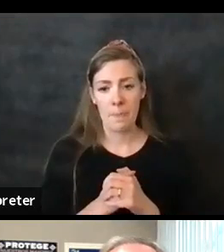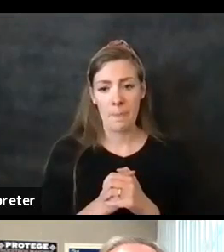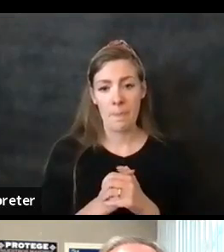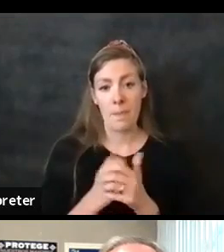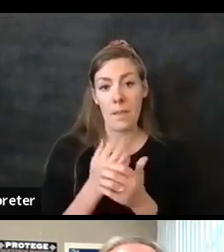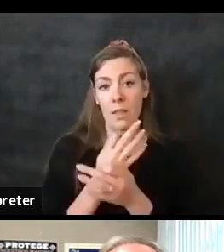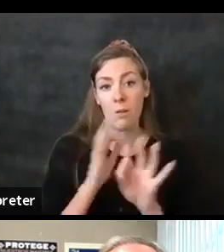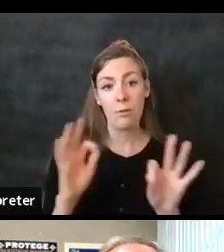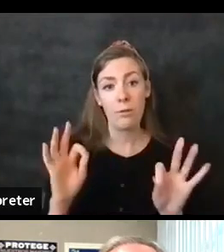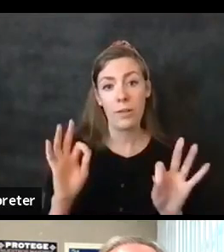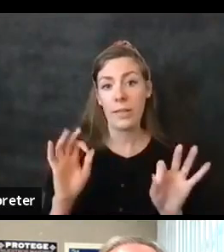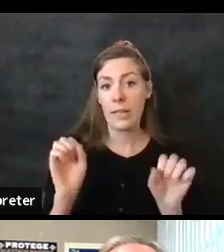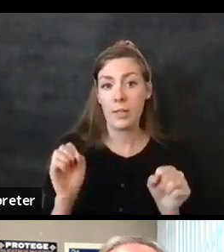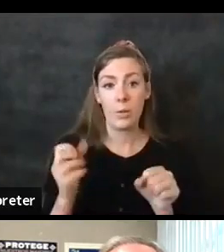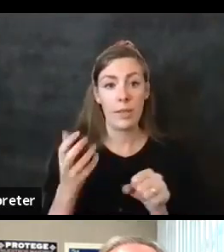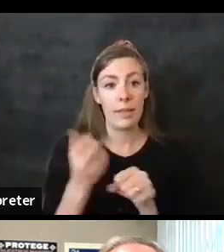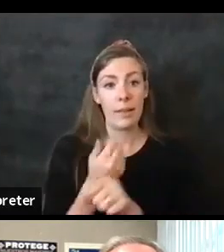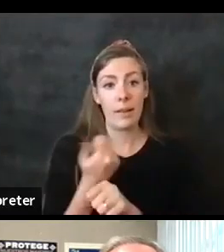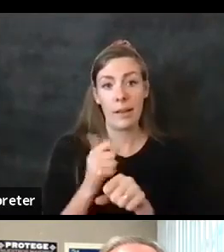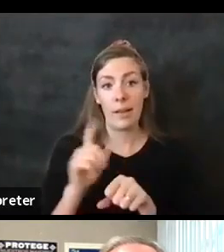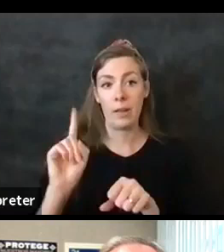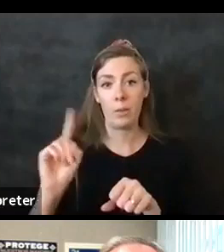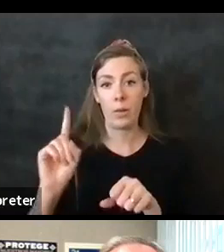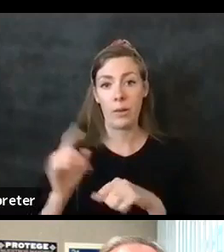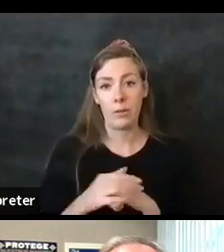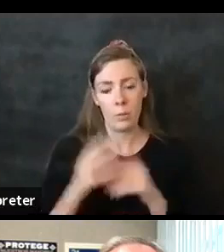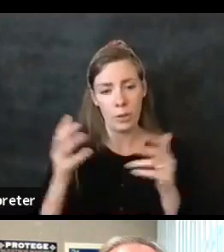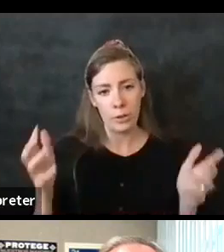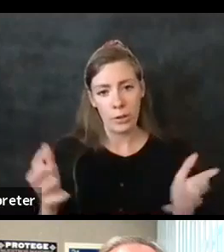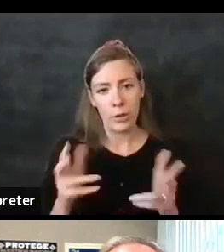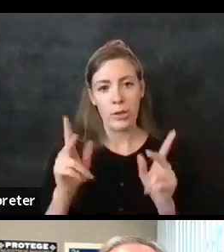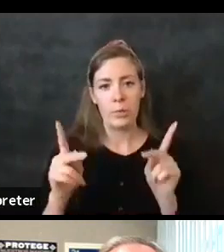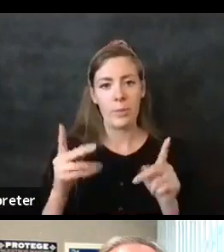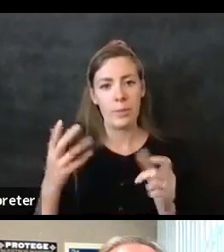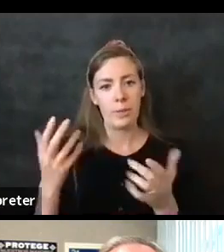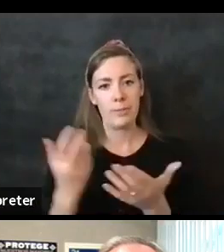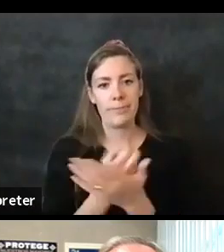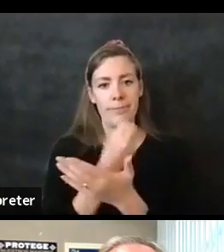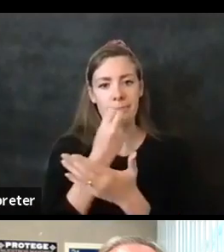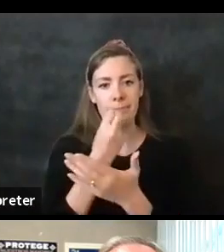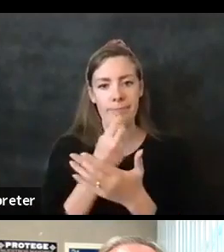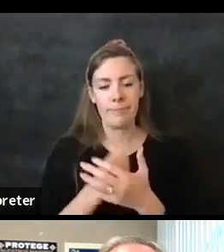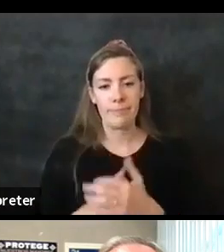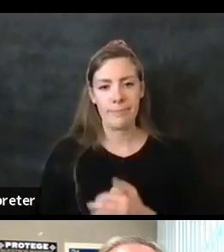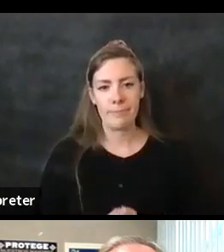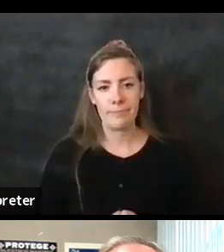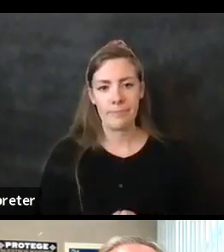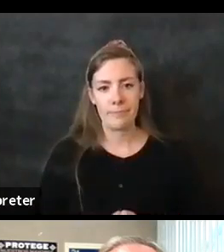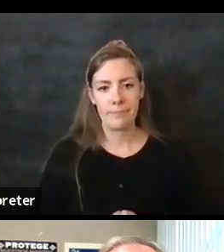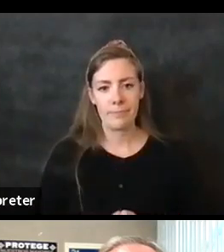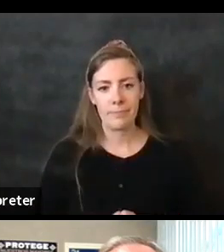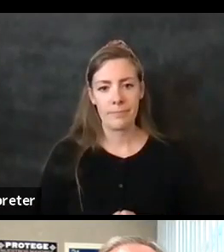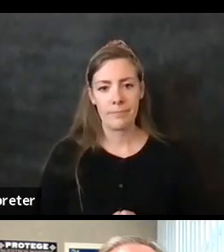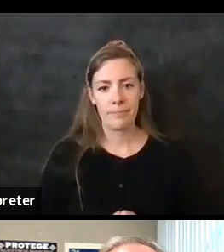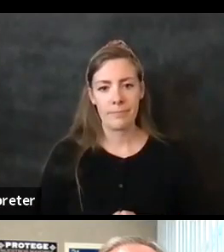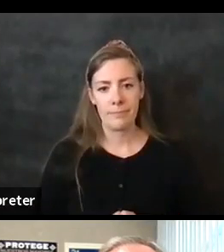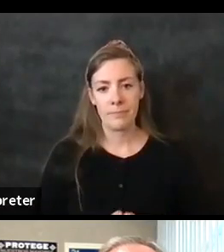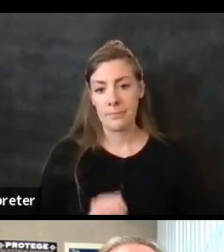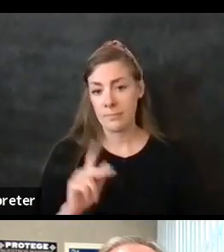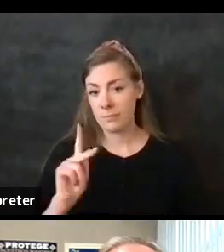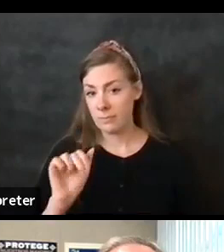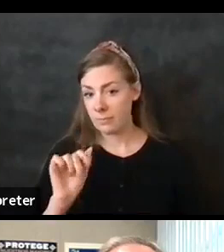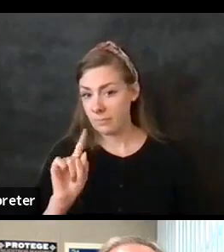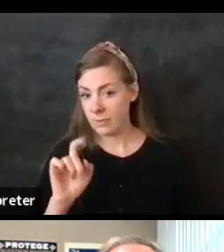and widely available. And we do encourage people to take advantage of that. Kate, have you been able to dig up